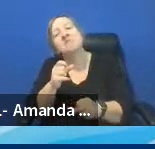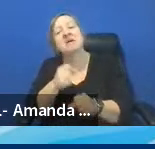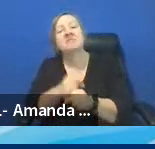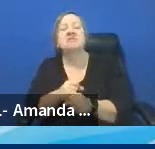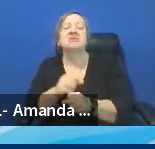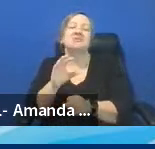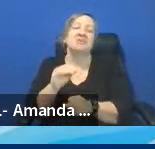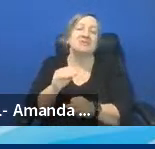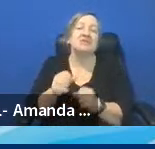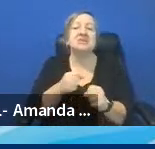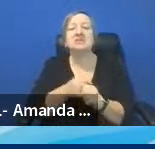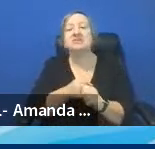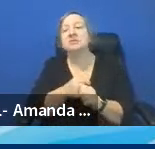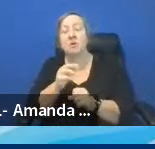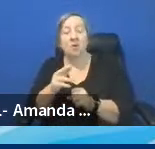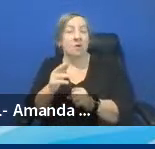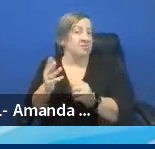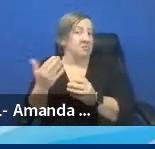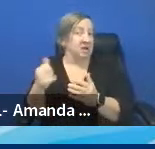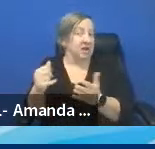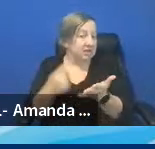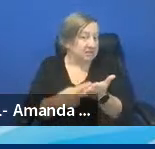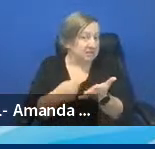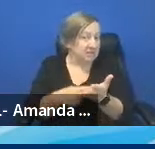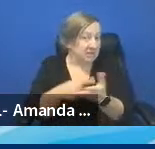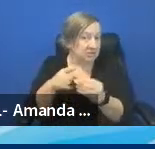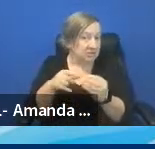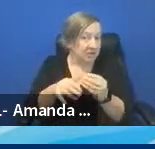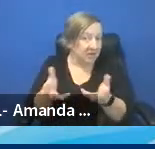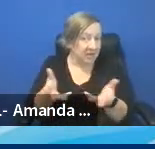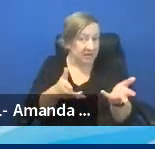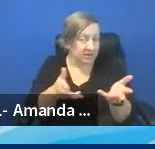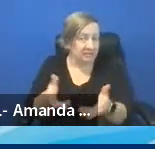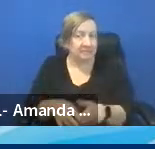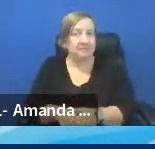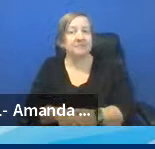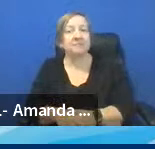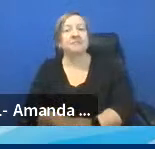50 years, or is there been any discussion to that effect?